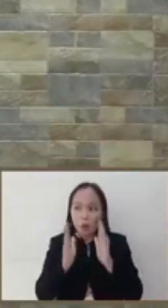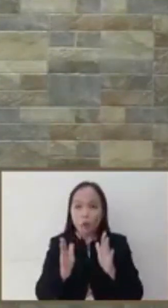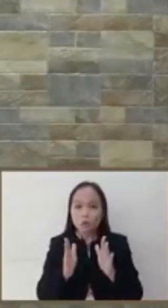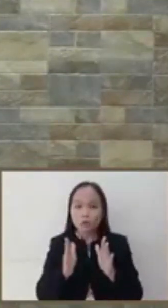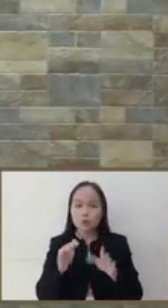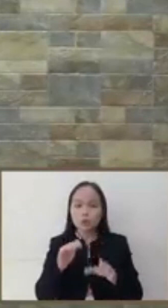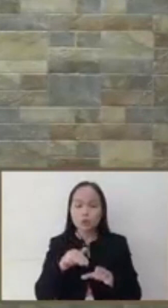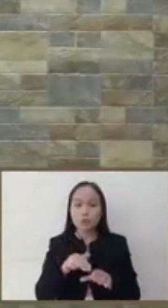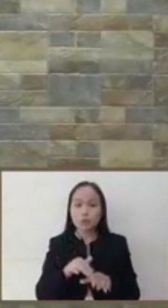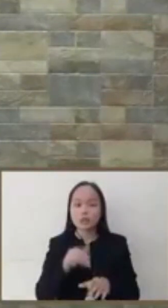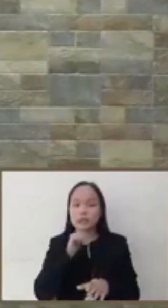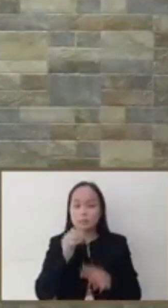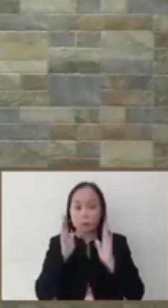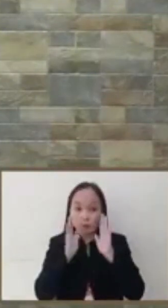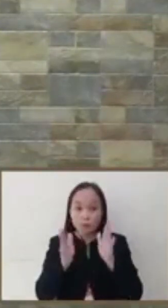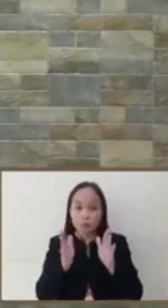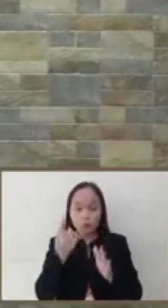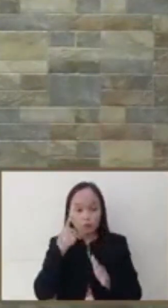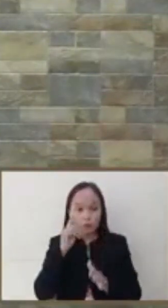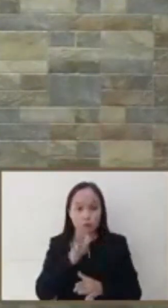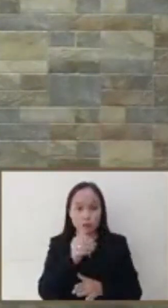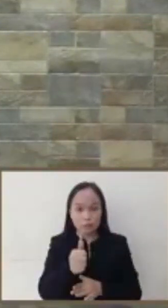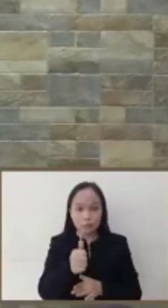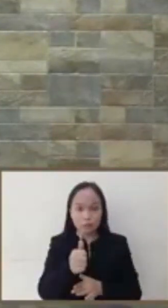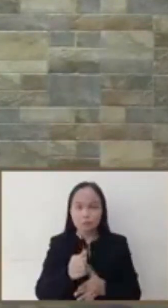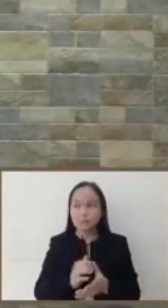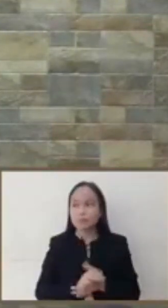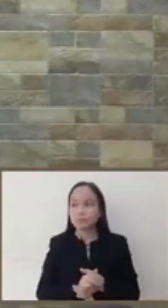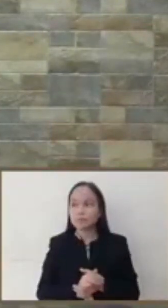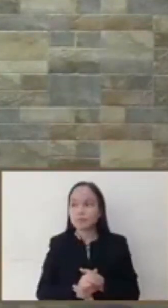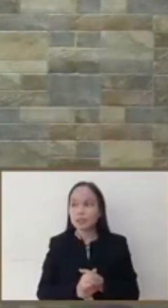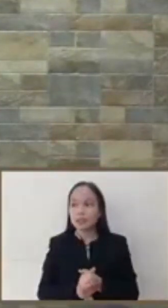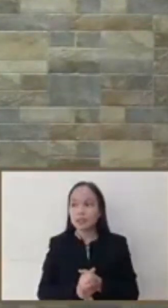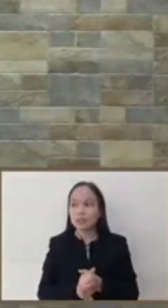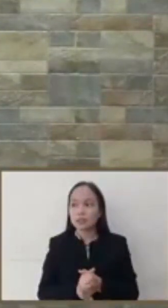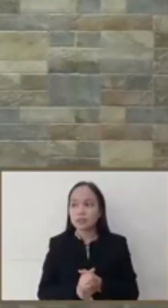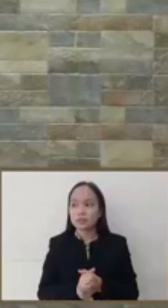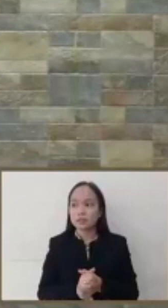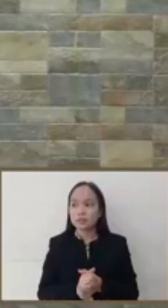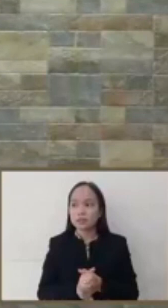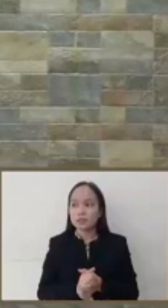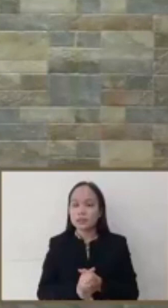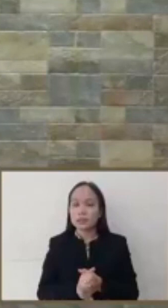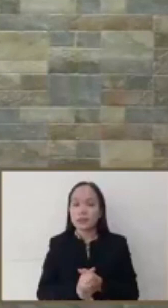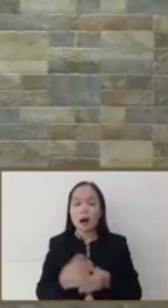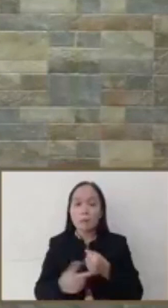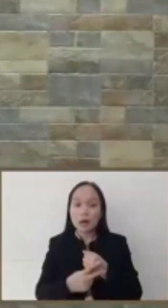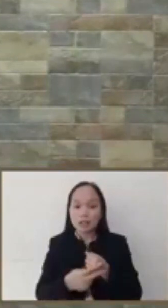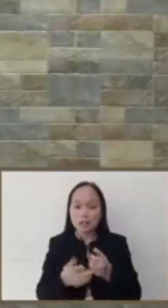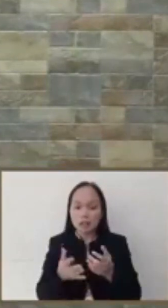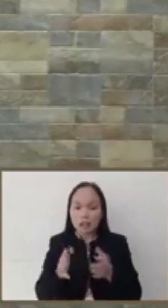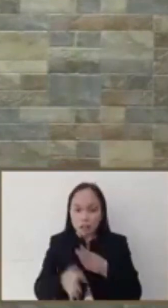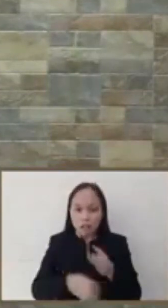yourselves, not for me, not for others, but for yourselves, okay? Treasures upon